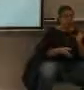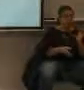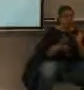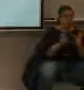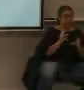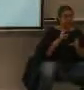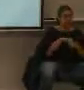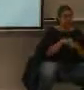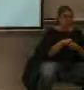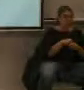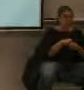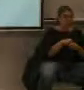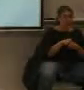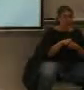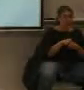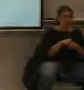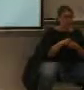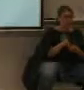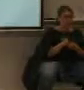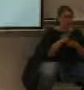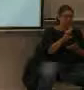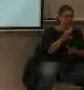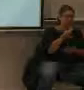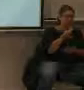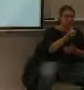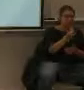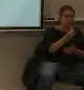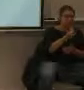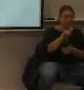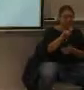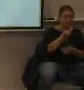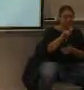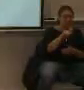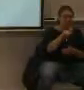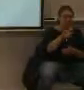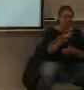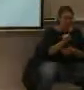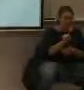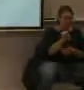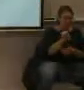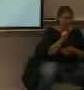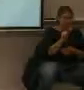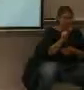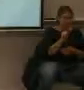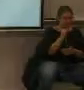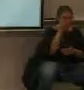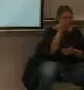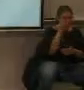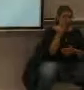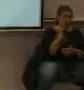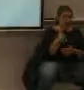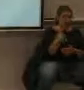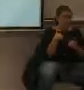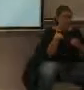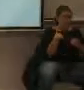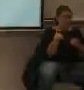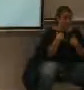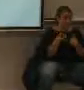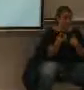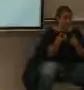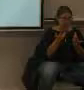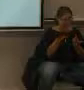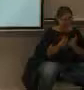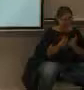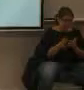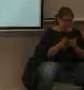exotic invaders. So you can have a species you don't want in an area, and if it has a thermal refuge in the winter time that it can go to, then it can spread